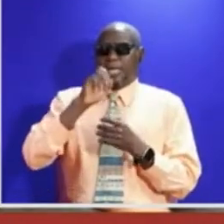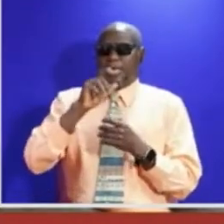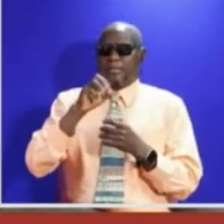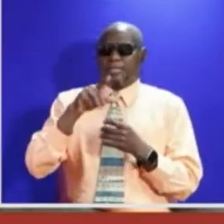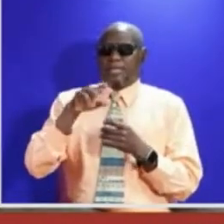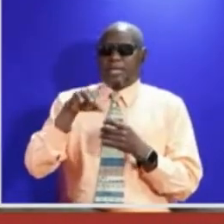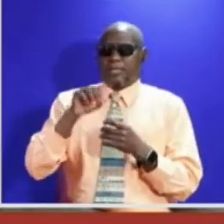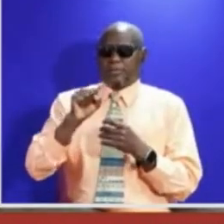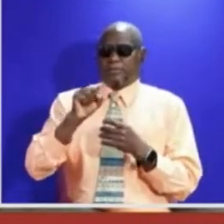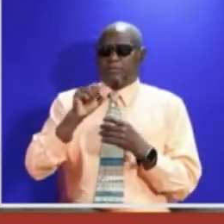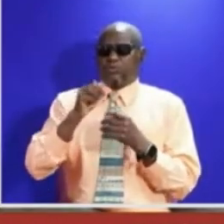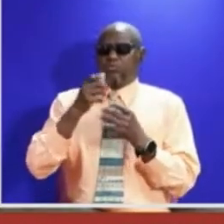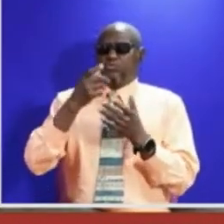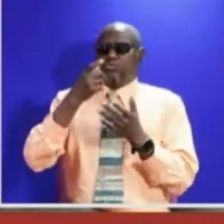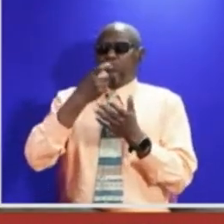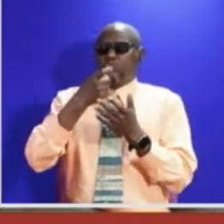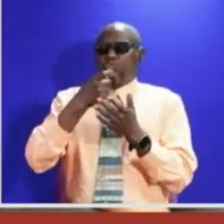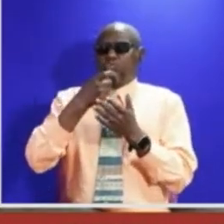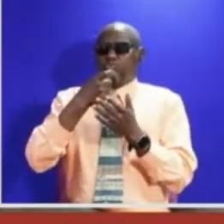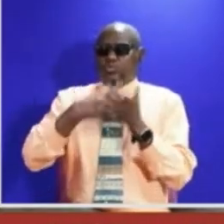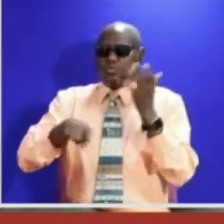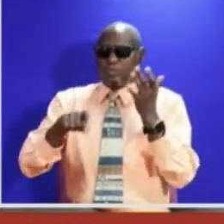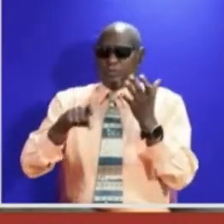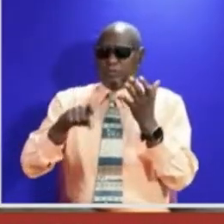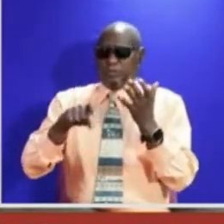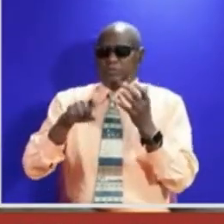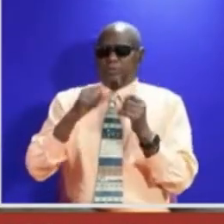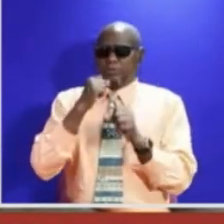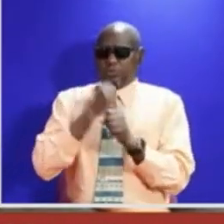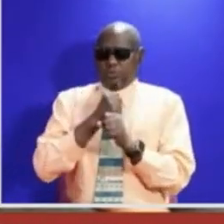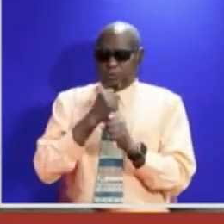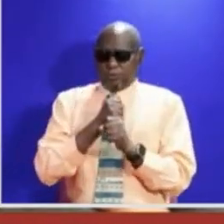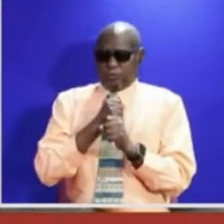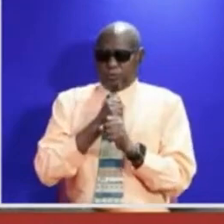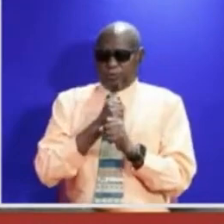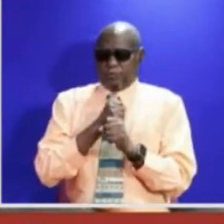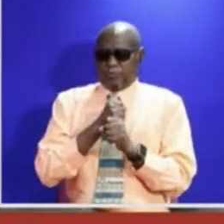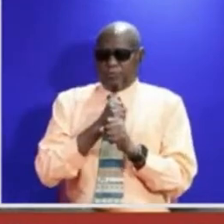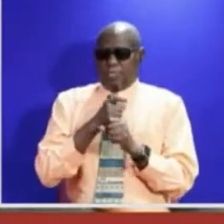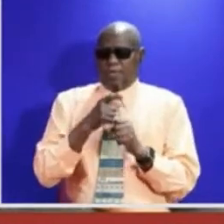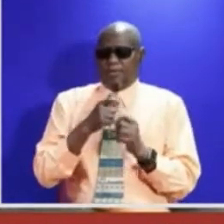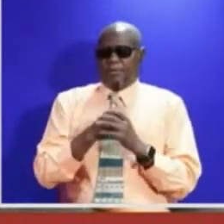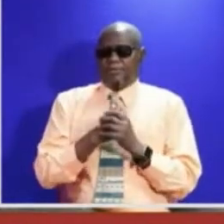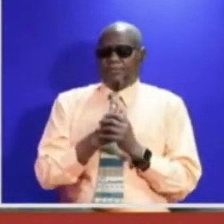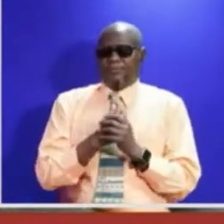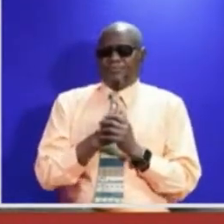saying now excise duty has been introduced almost in every different sector. Well, initially it used to be a sin tax.